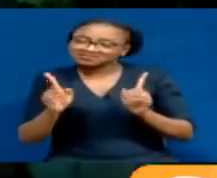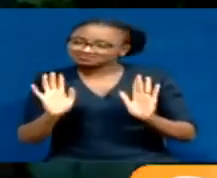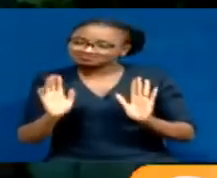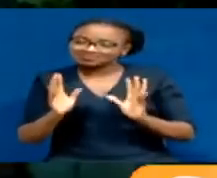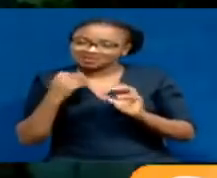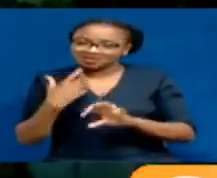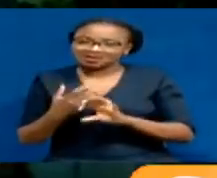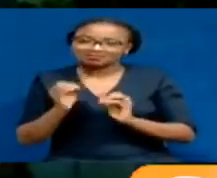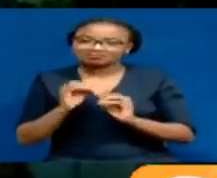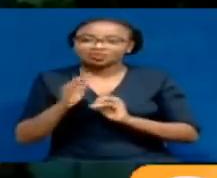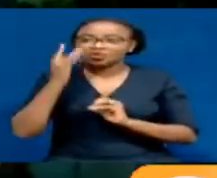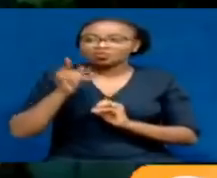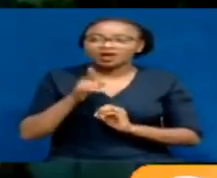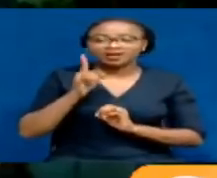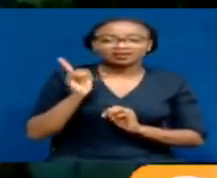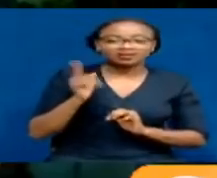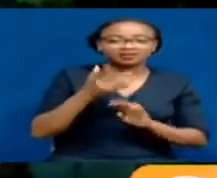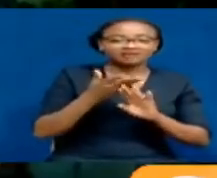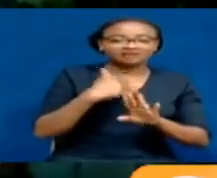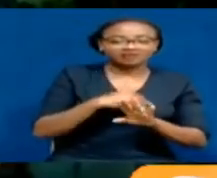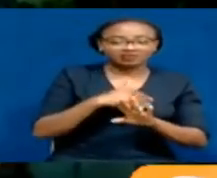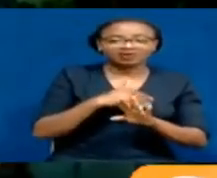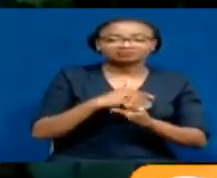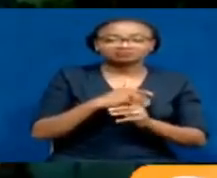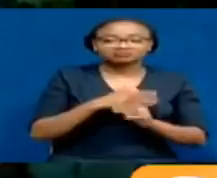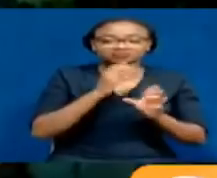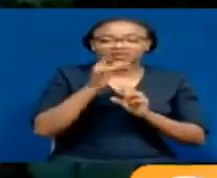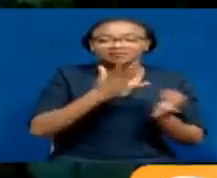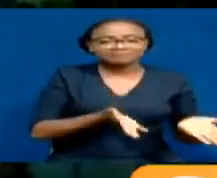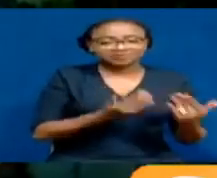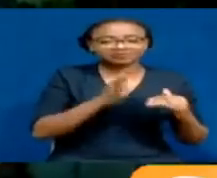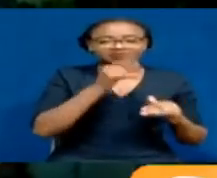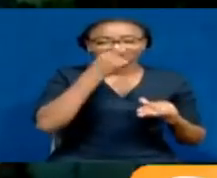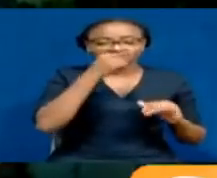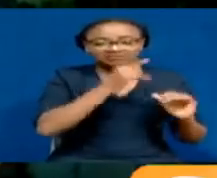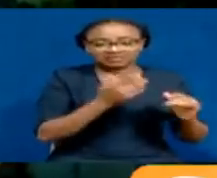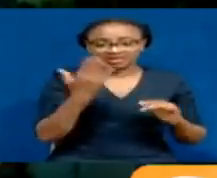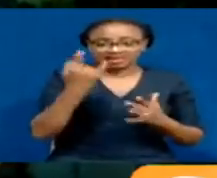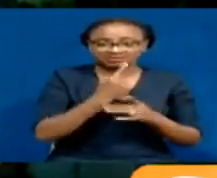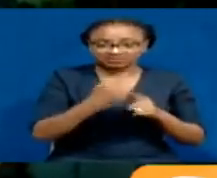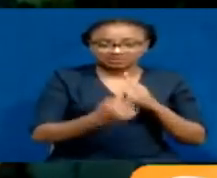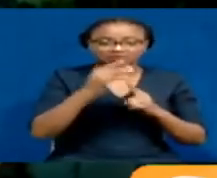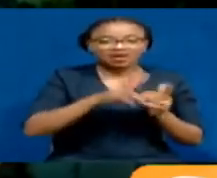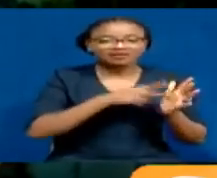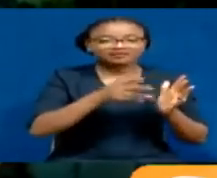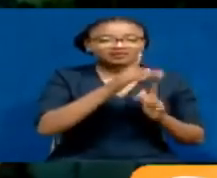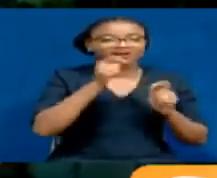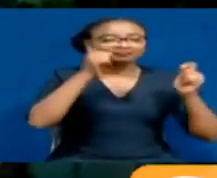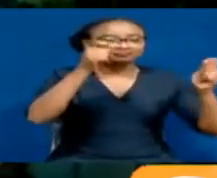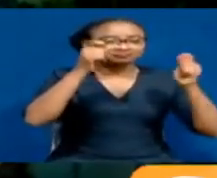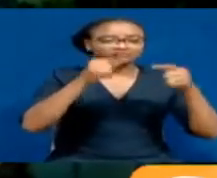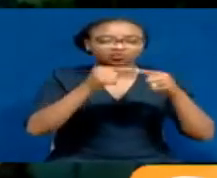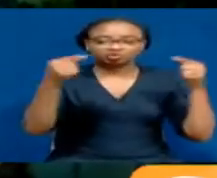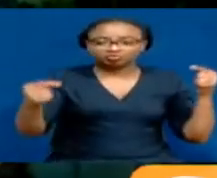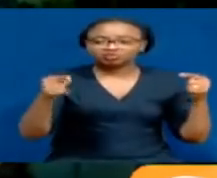who survived an assassination attempt in 2017 fled Tanzania last year, again a week after a failed nationwide protest to